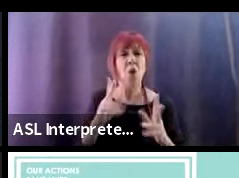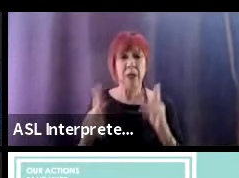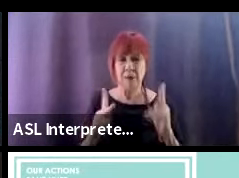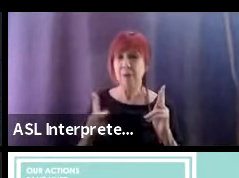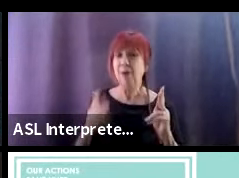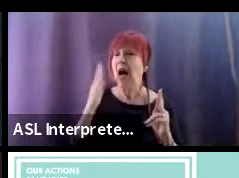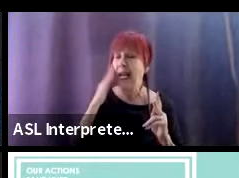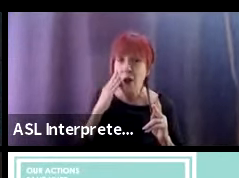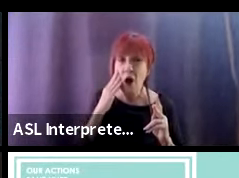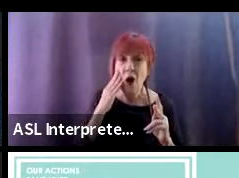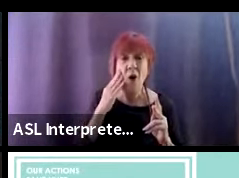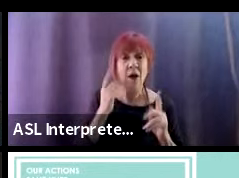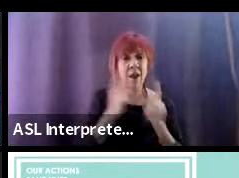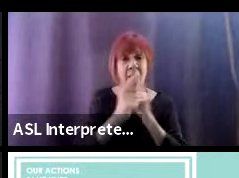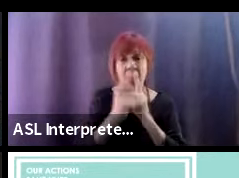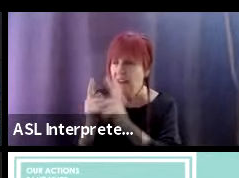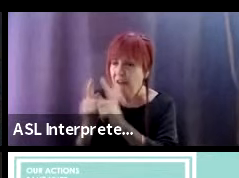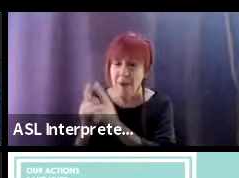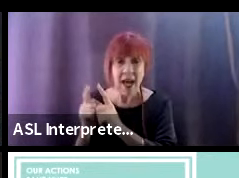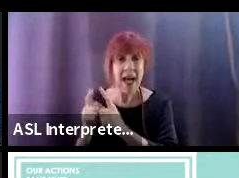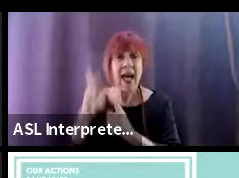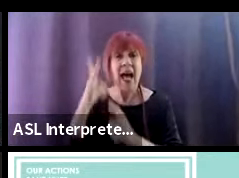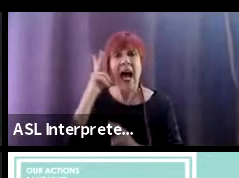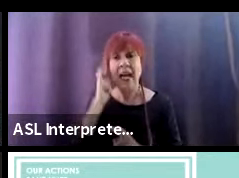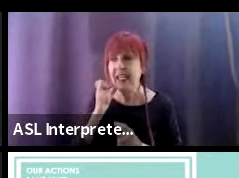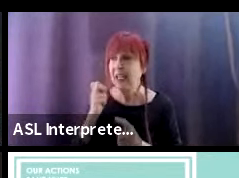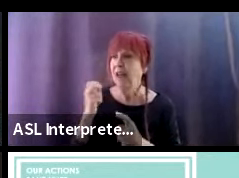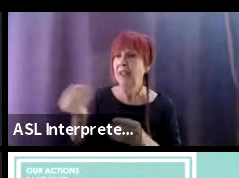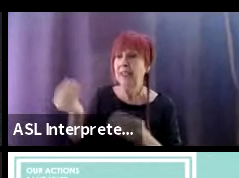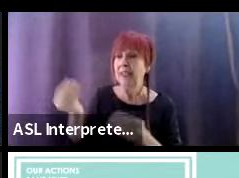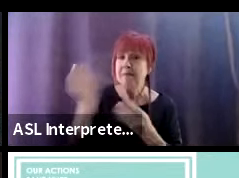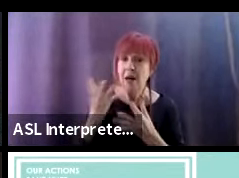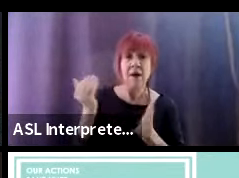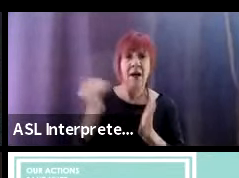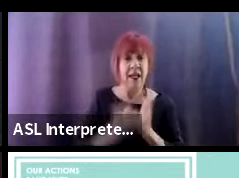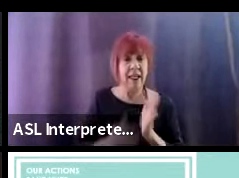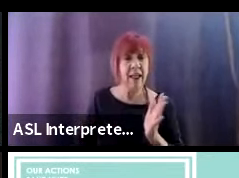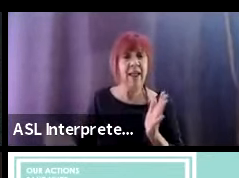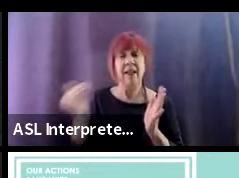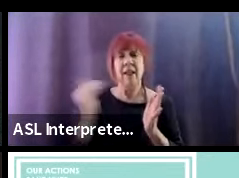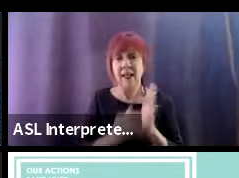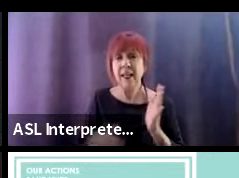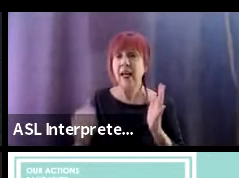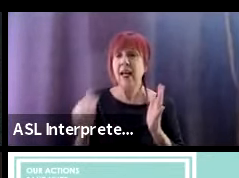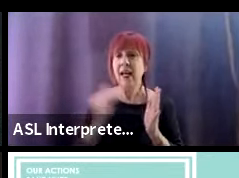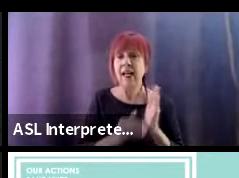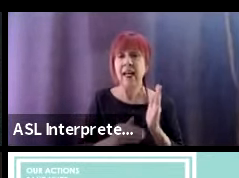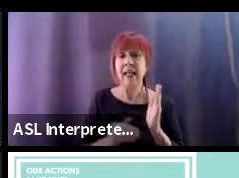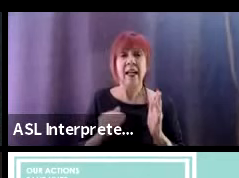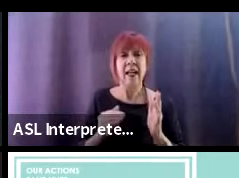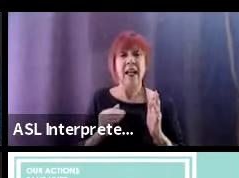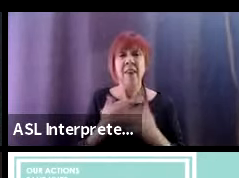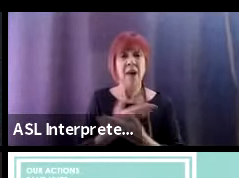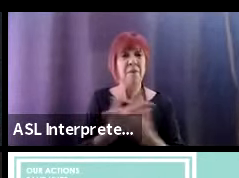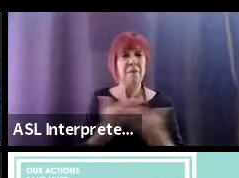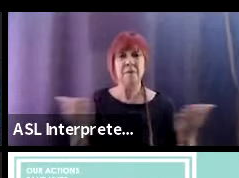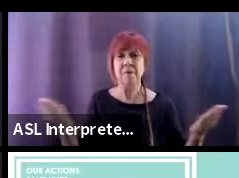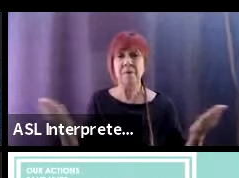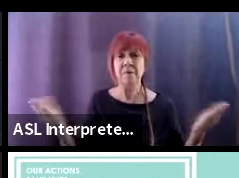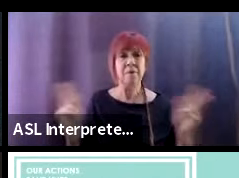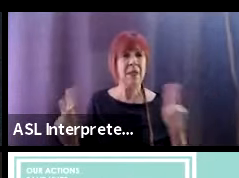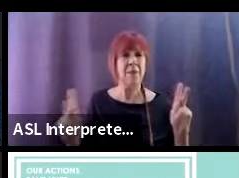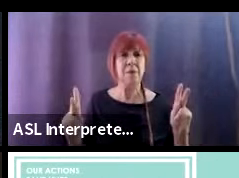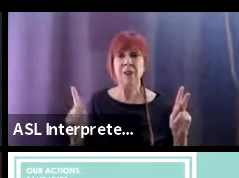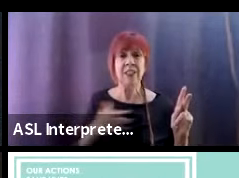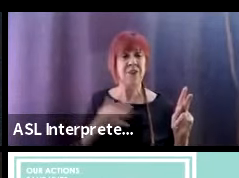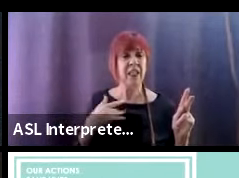come into contact with, I've just been hearing over and over again that people have been feeling, you know, so